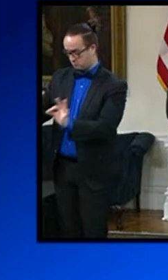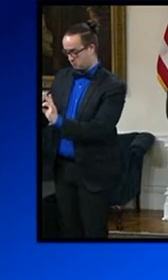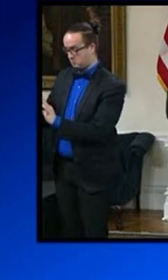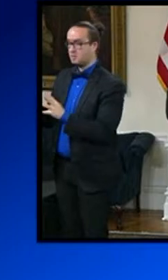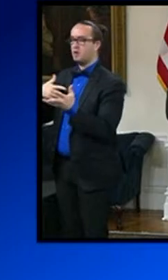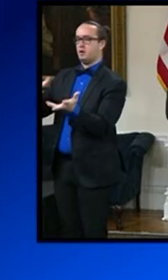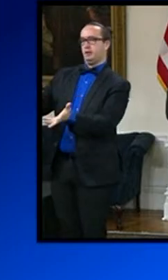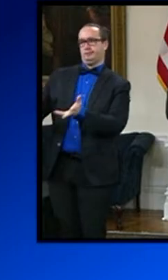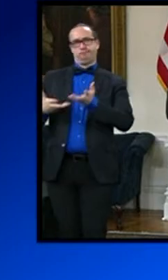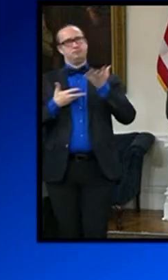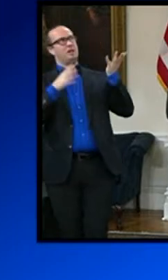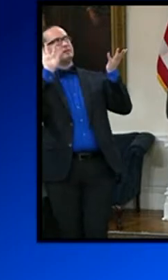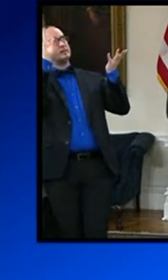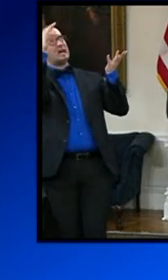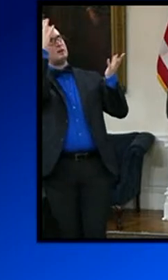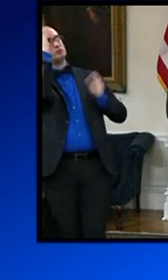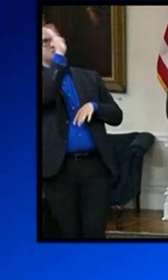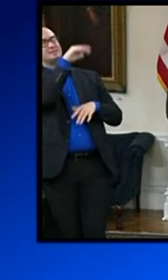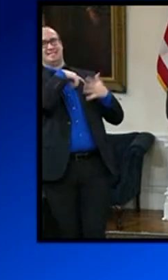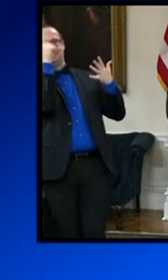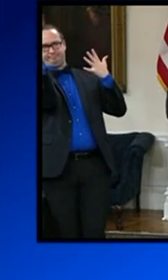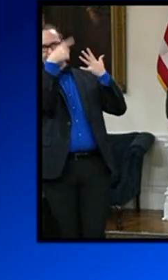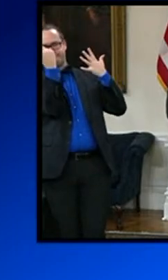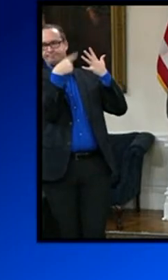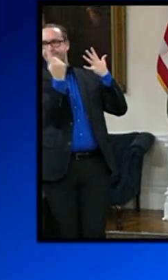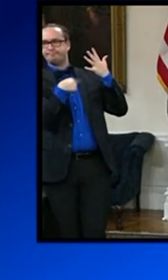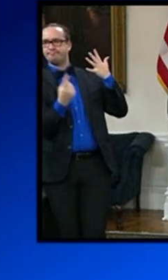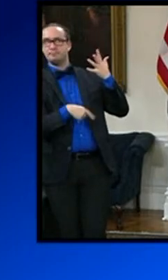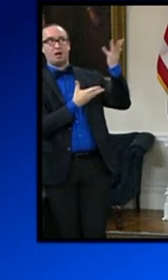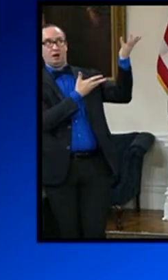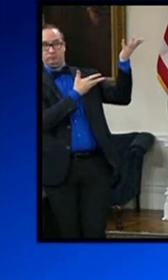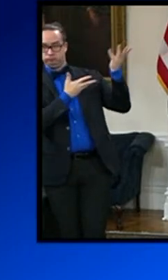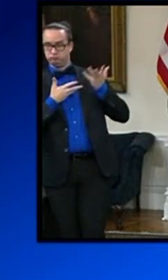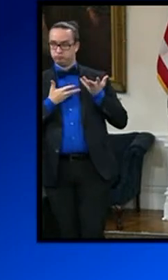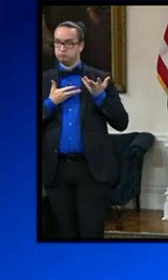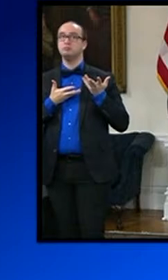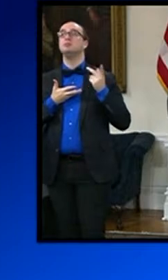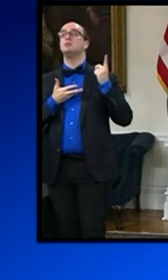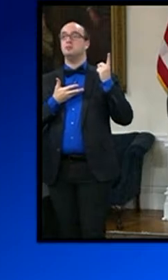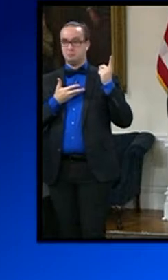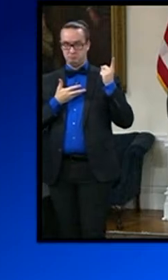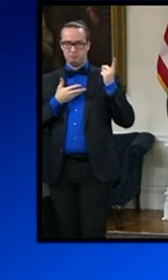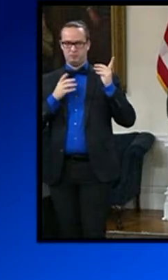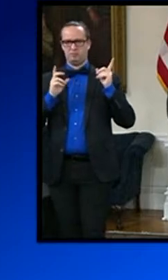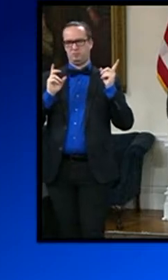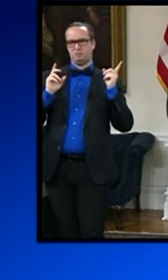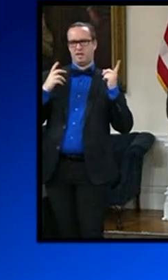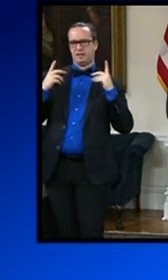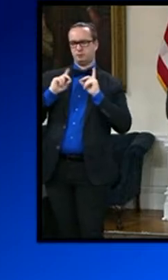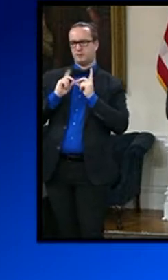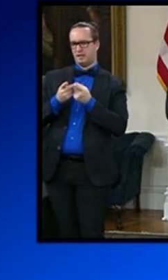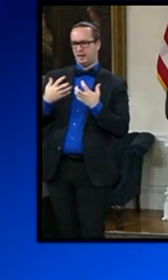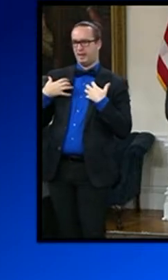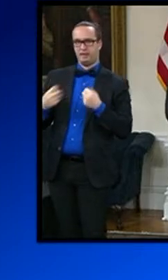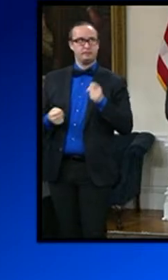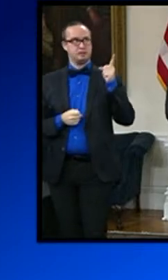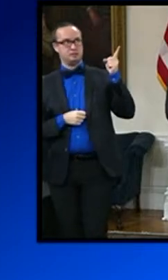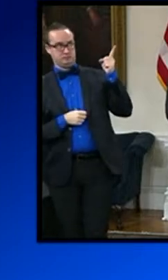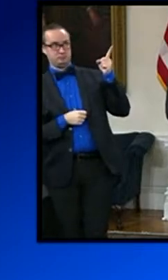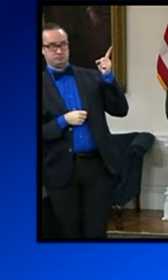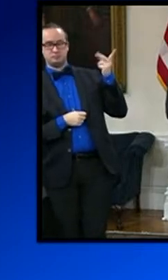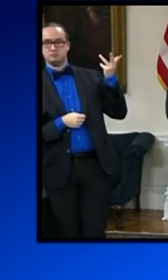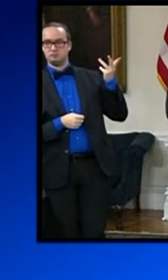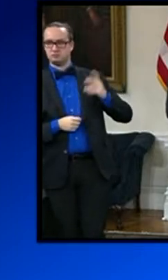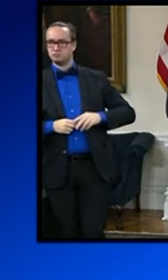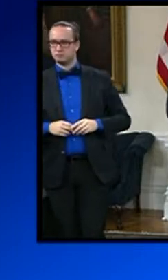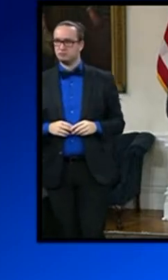we will submit the proposal to the Department of Health for review, and then finally the actual allocation of the vaccine. Step